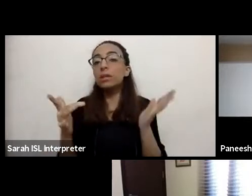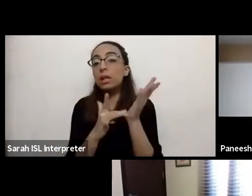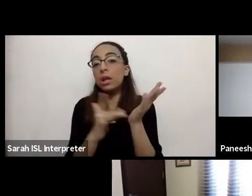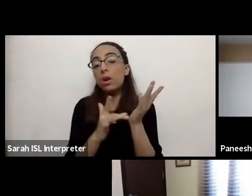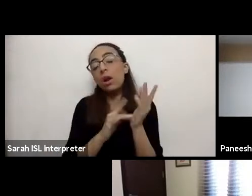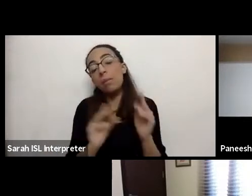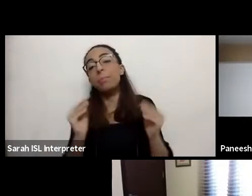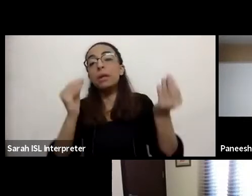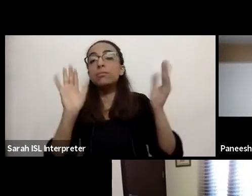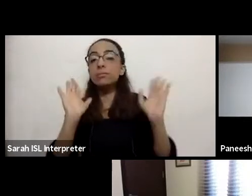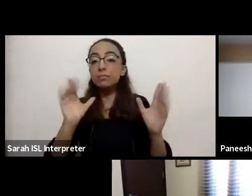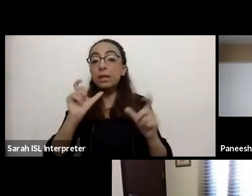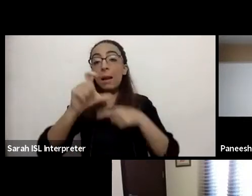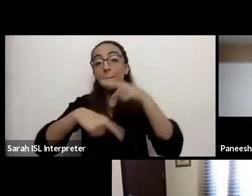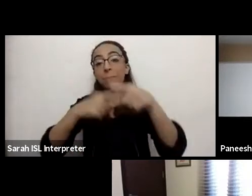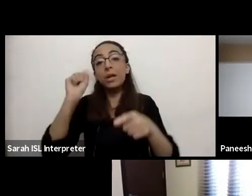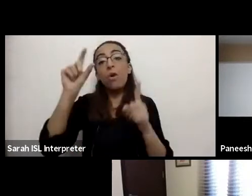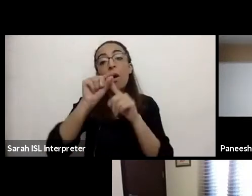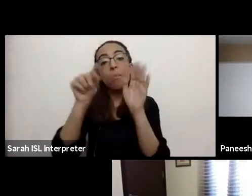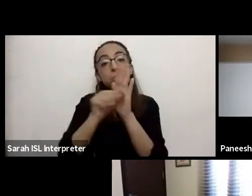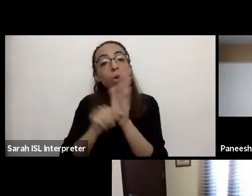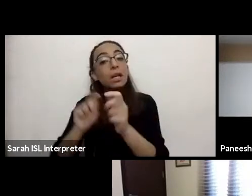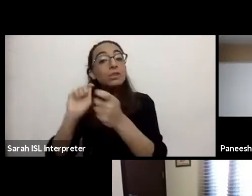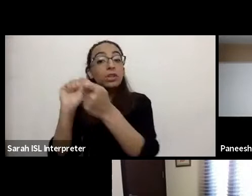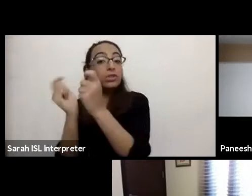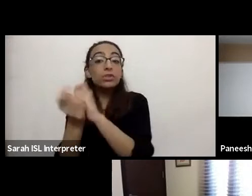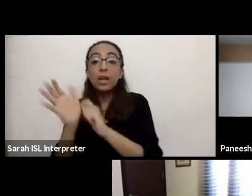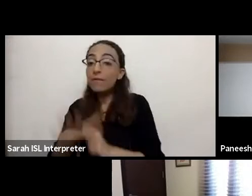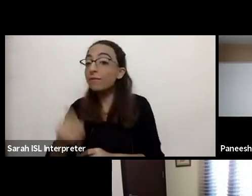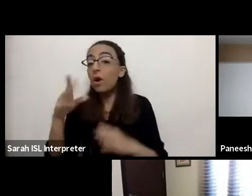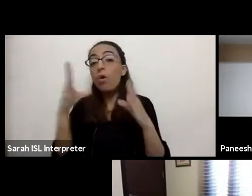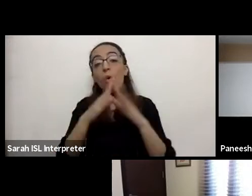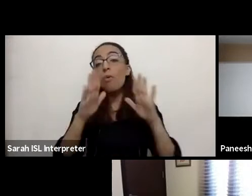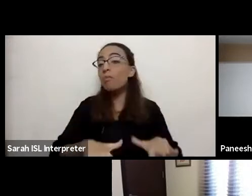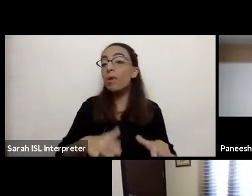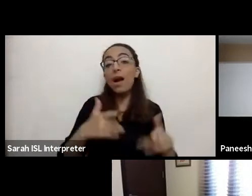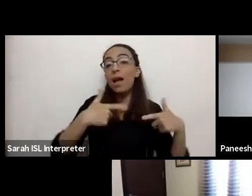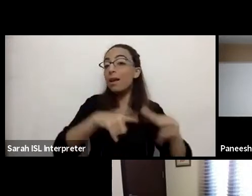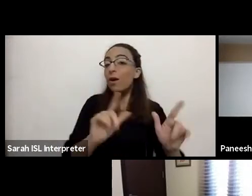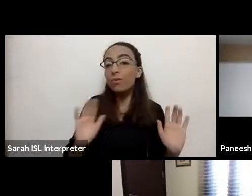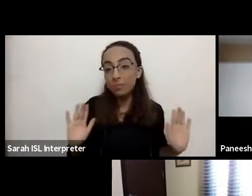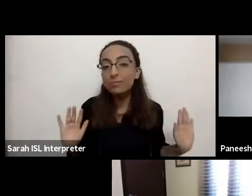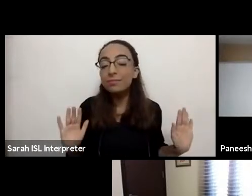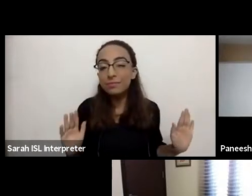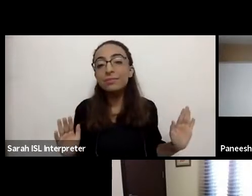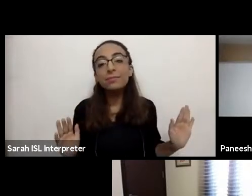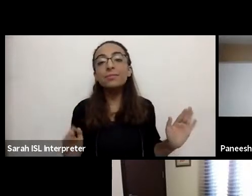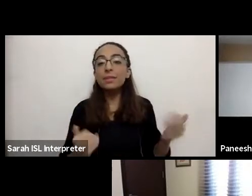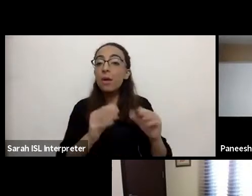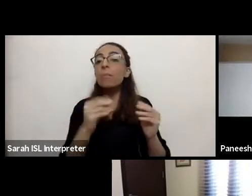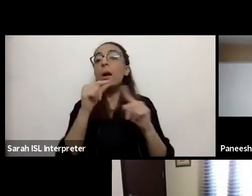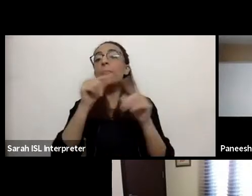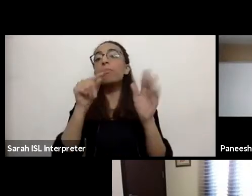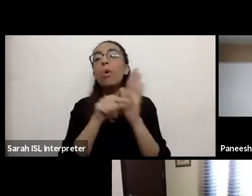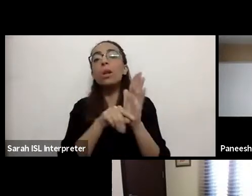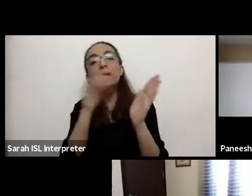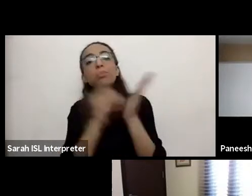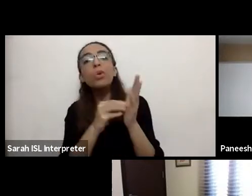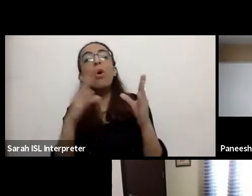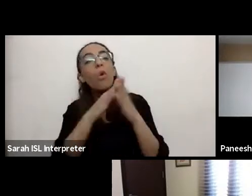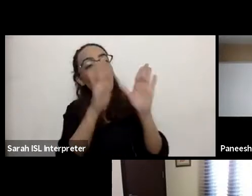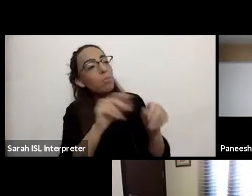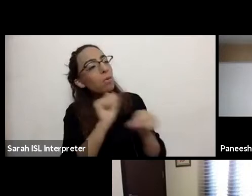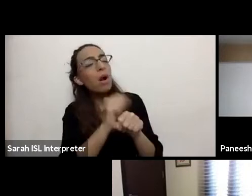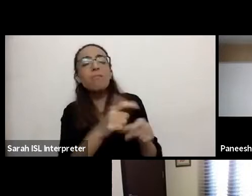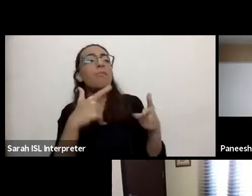lot of companies have changed their policies and now making work from home part of their policy. Now, when I talk about